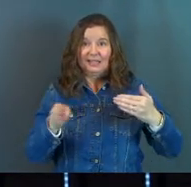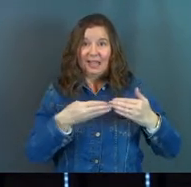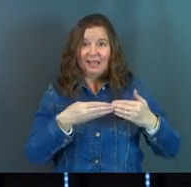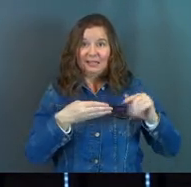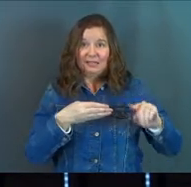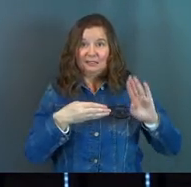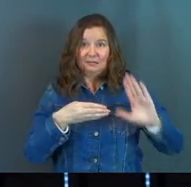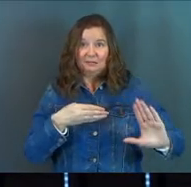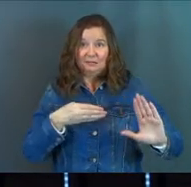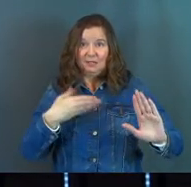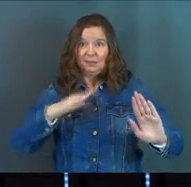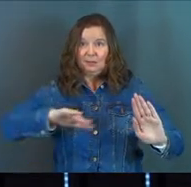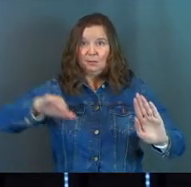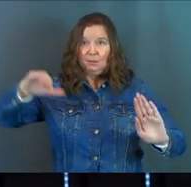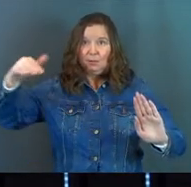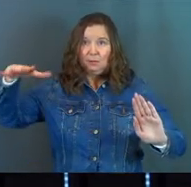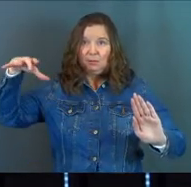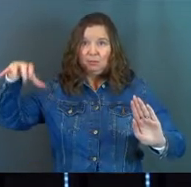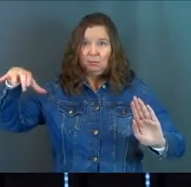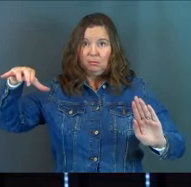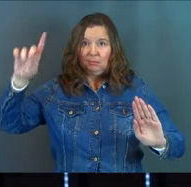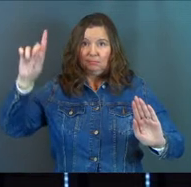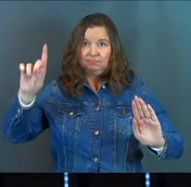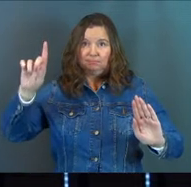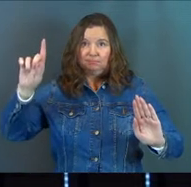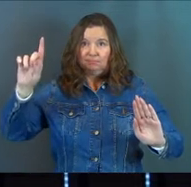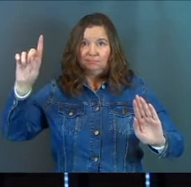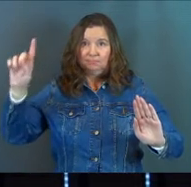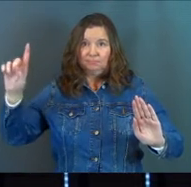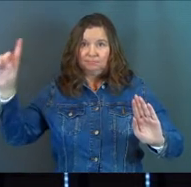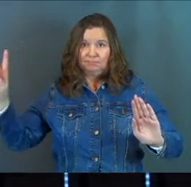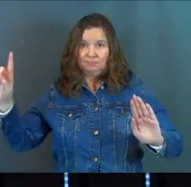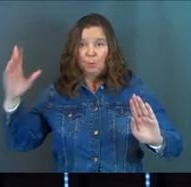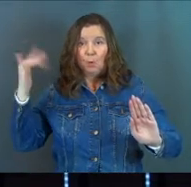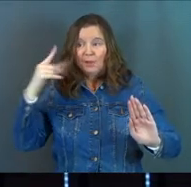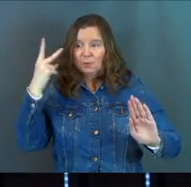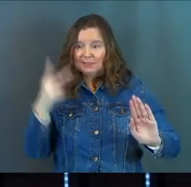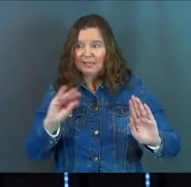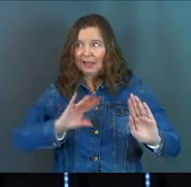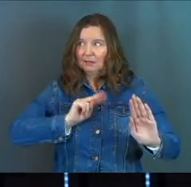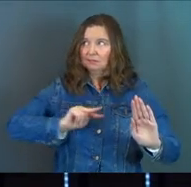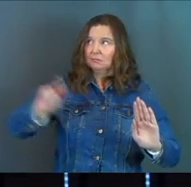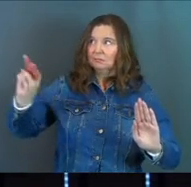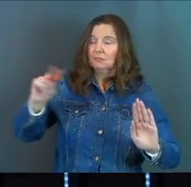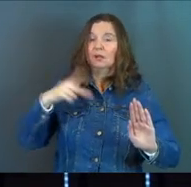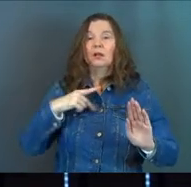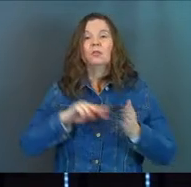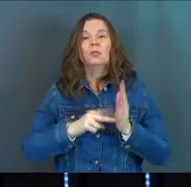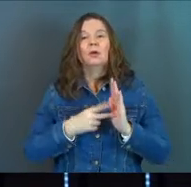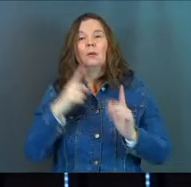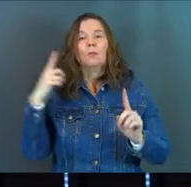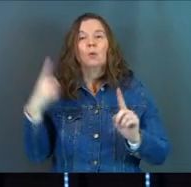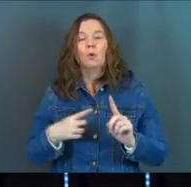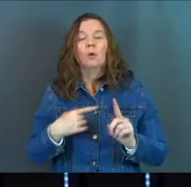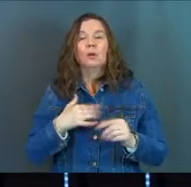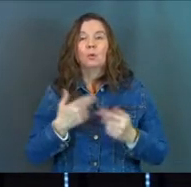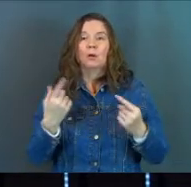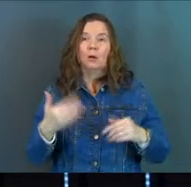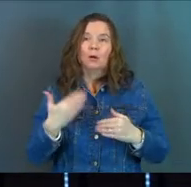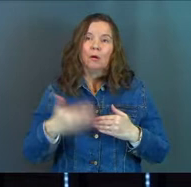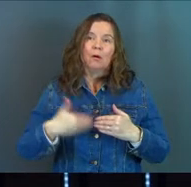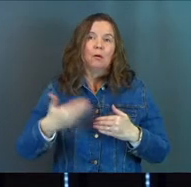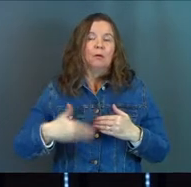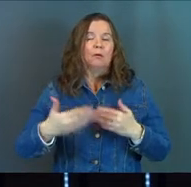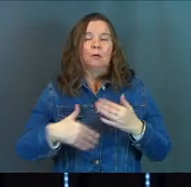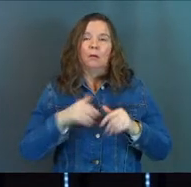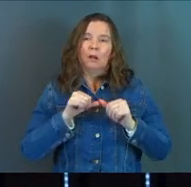it for high traffic and high visibility because they have a purpose. Crucifixion, the point of it is that it would go on and on and